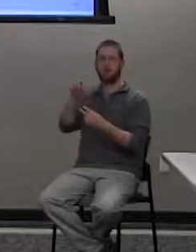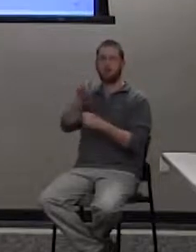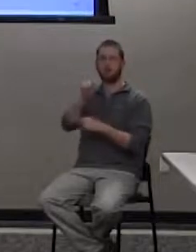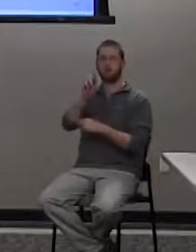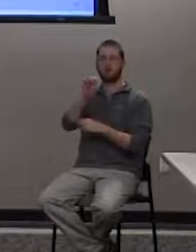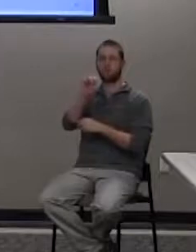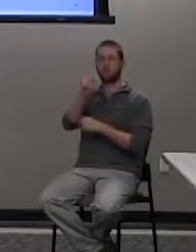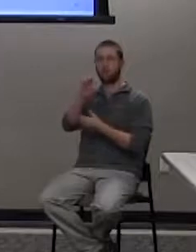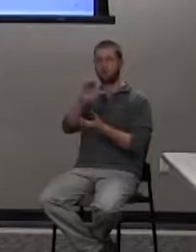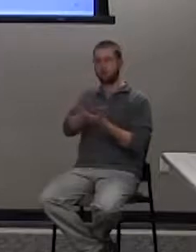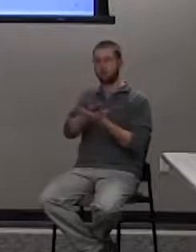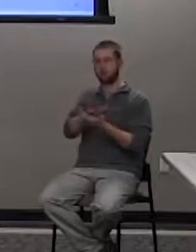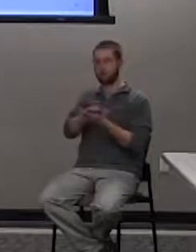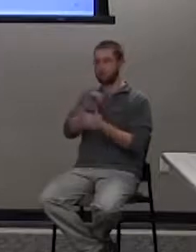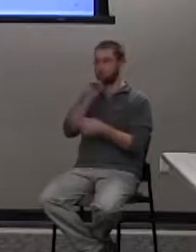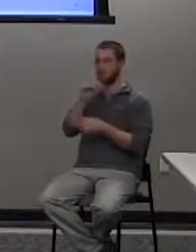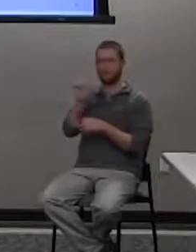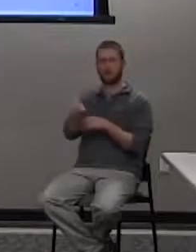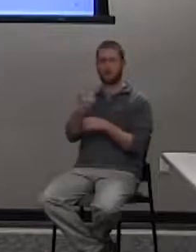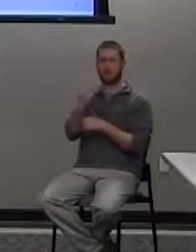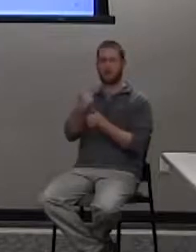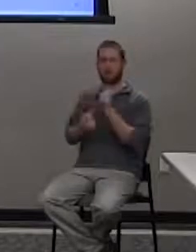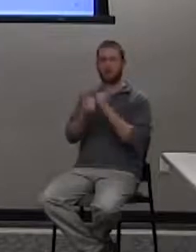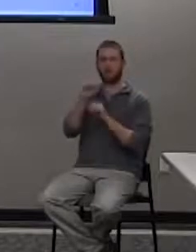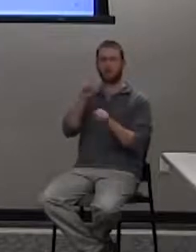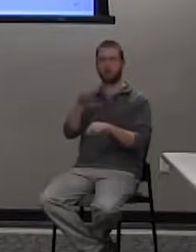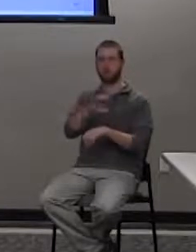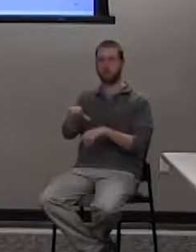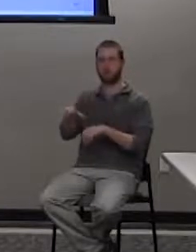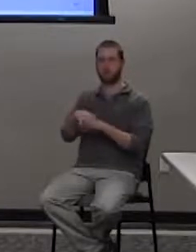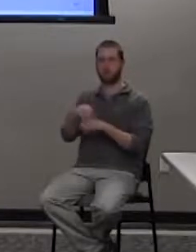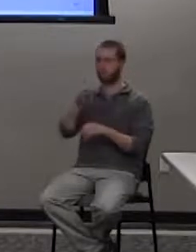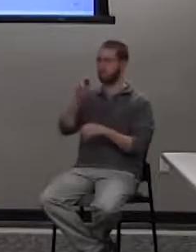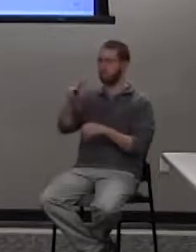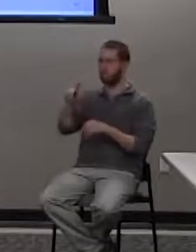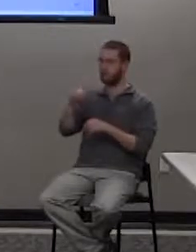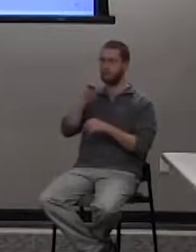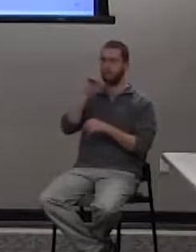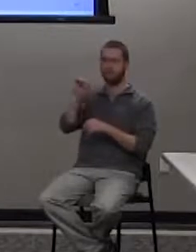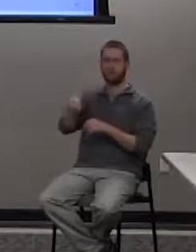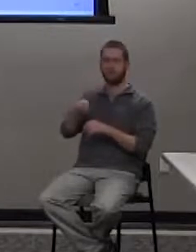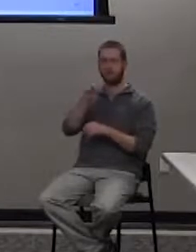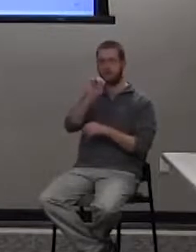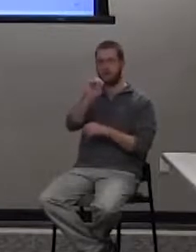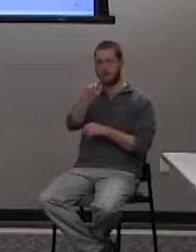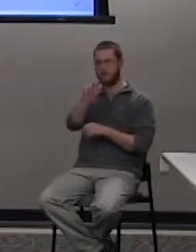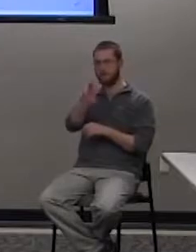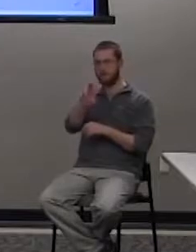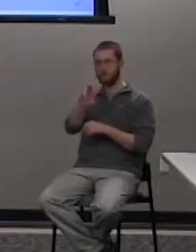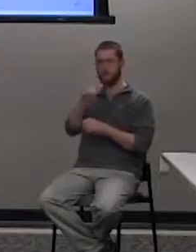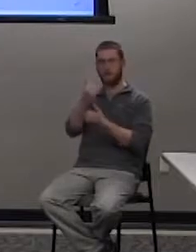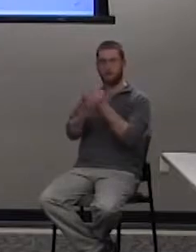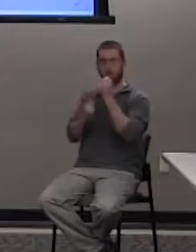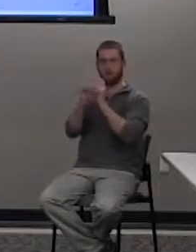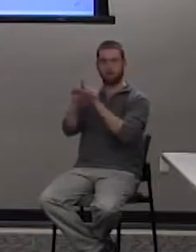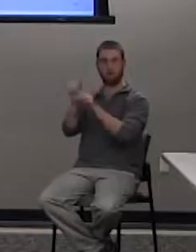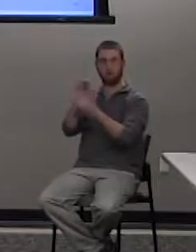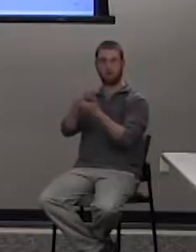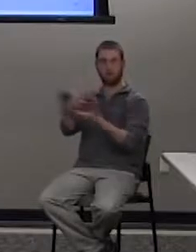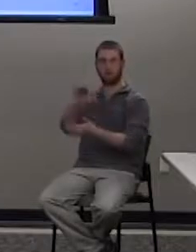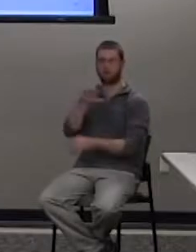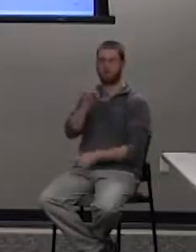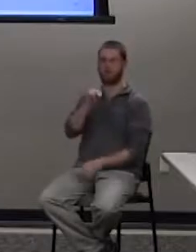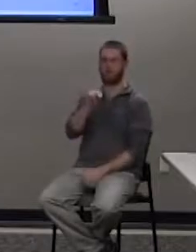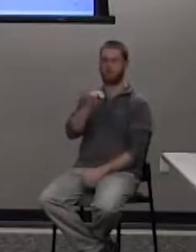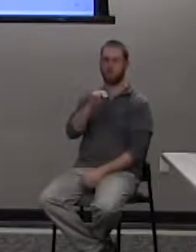trade school. Not everybody's built to go to college, or UK, or what, Eastern, anywhere. They're not all built there.